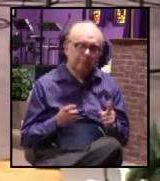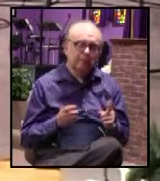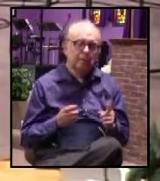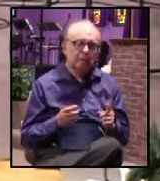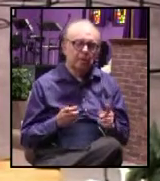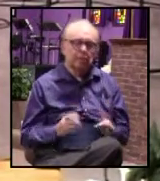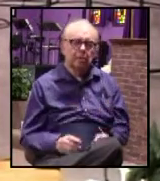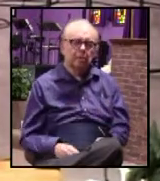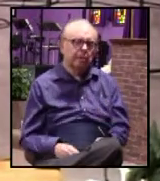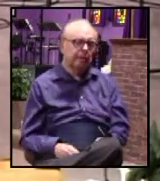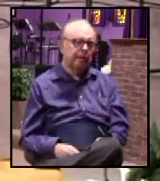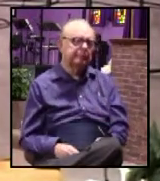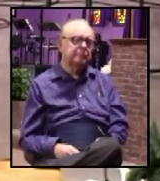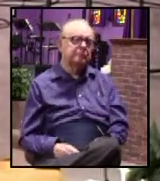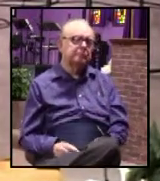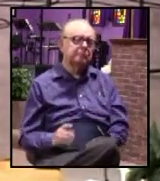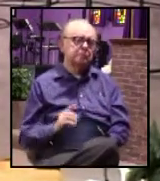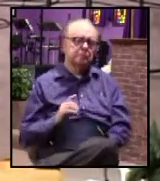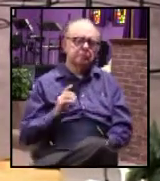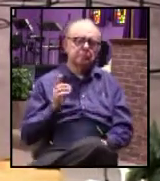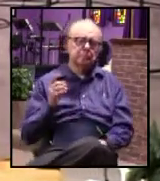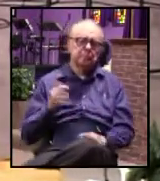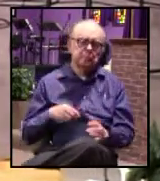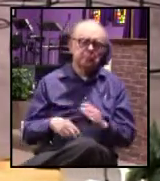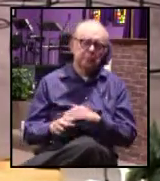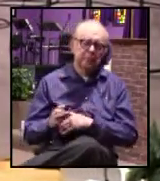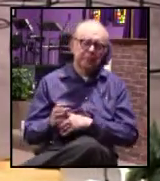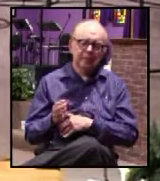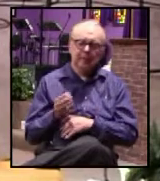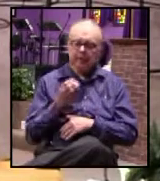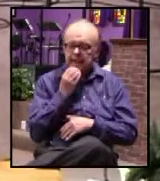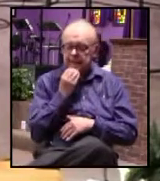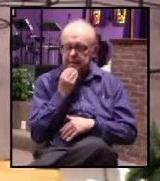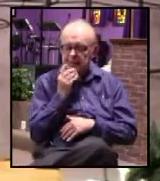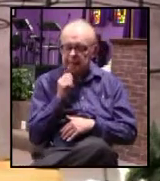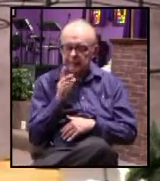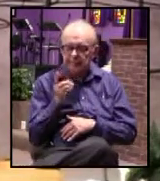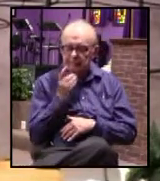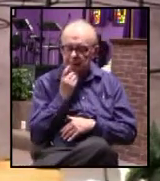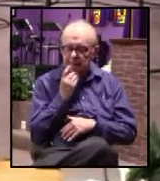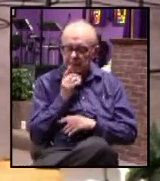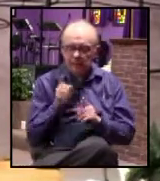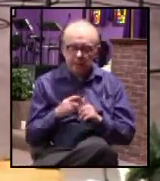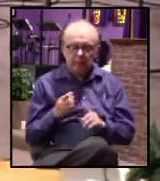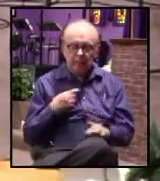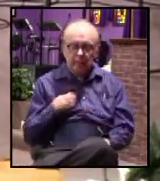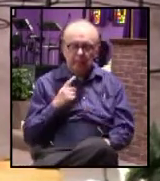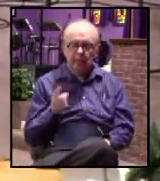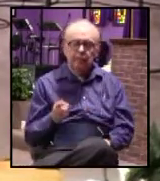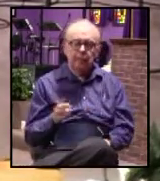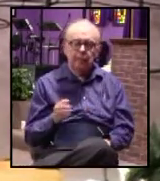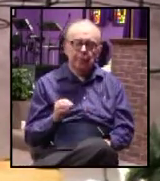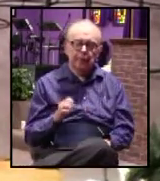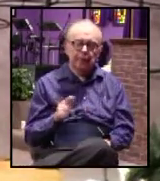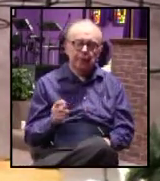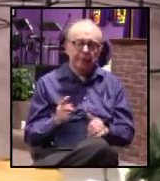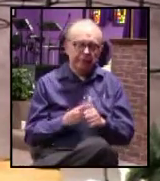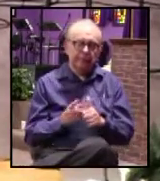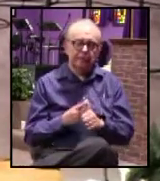is, you're going in and you're eating this TV dinner, and if you're like me, you go for the meat first.